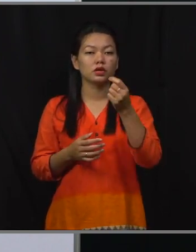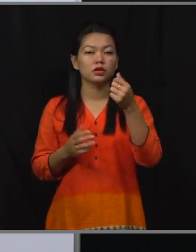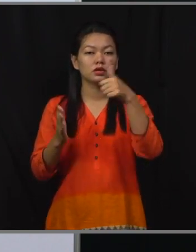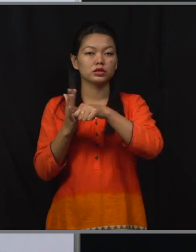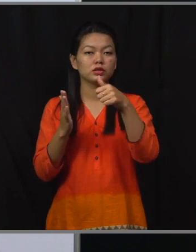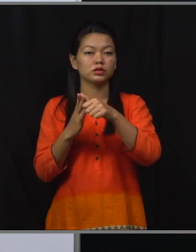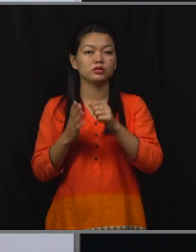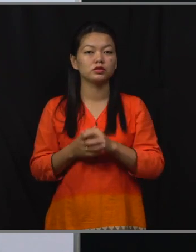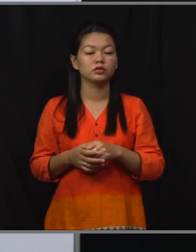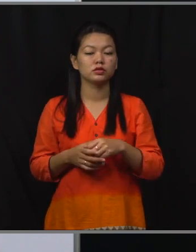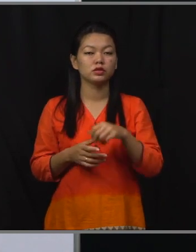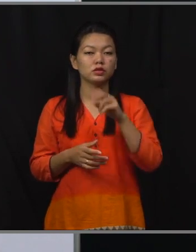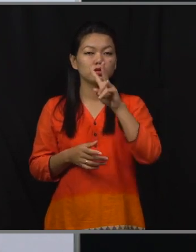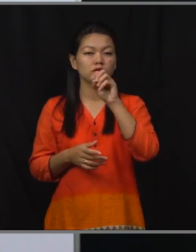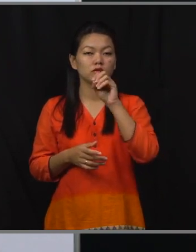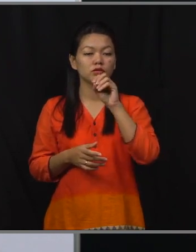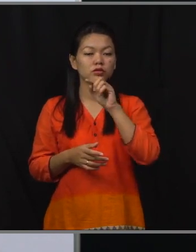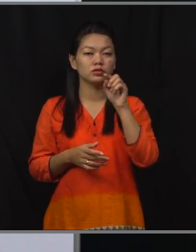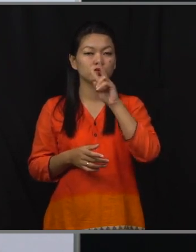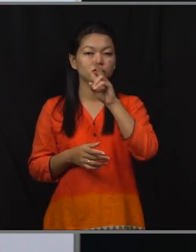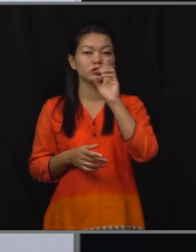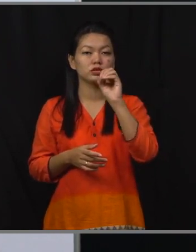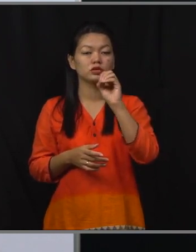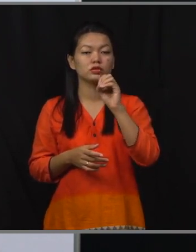including 2,000 for 2012 11,